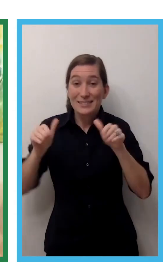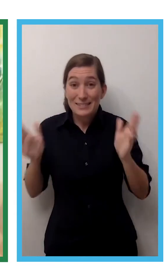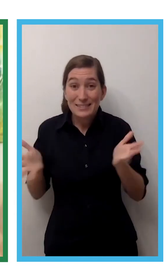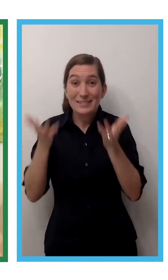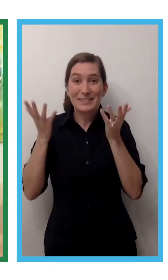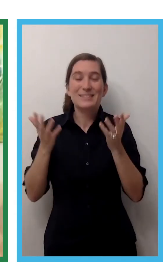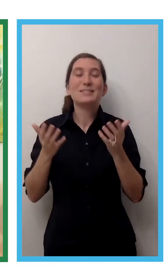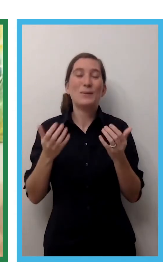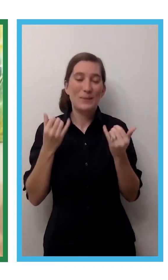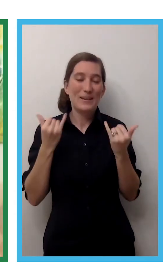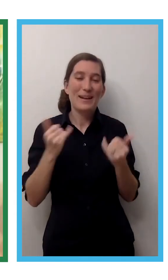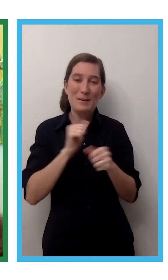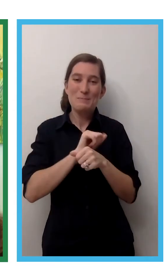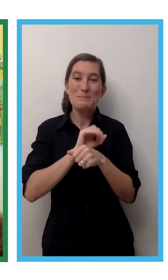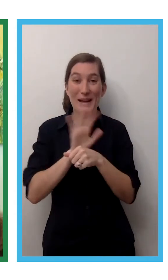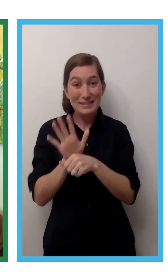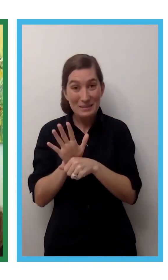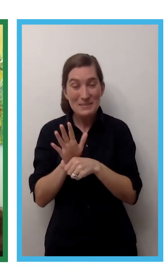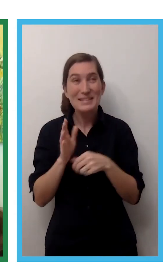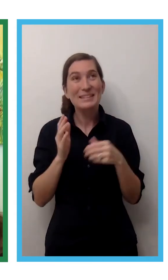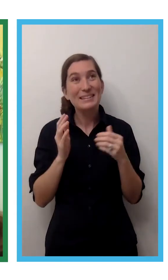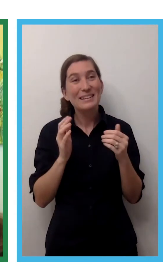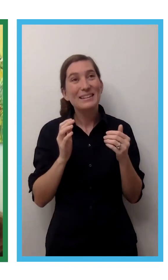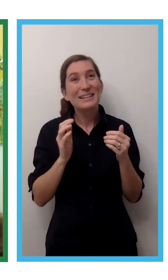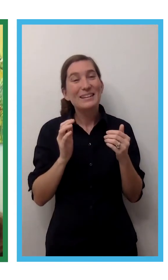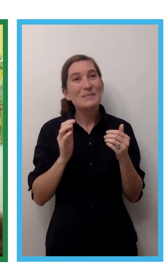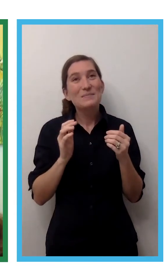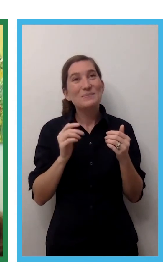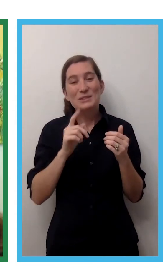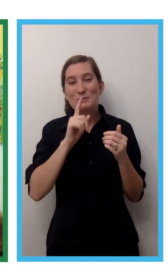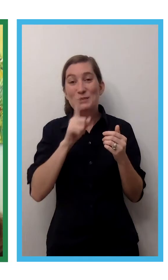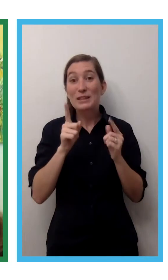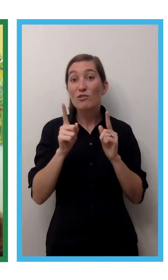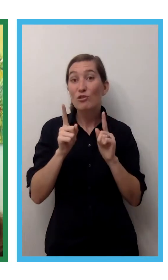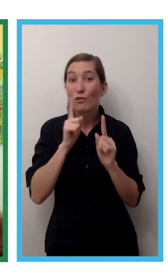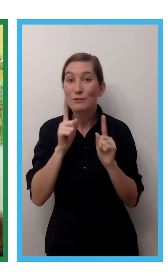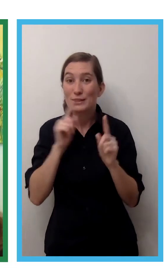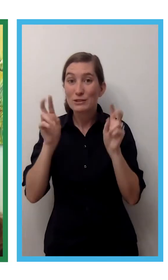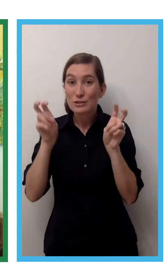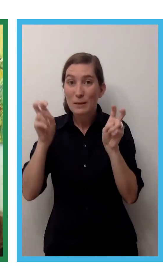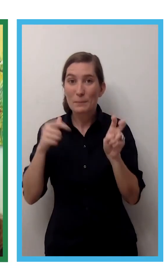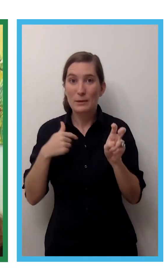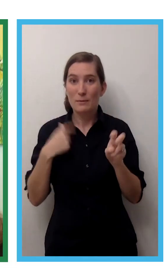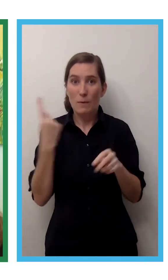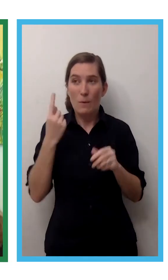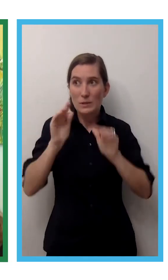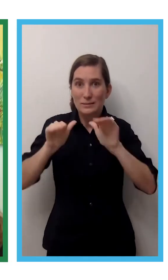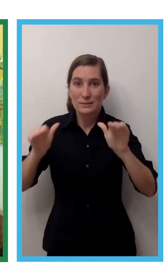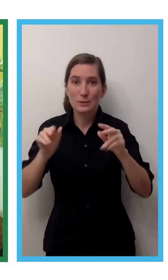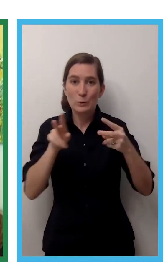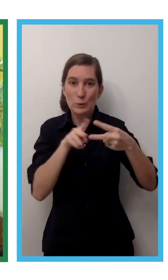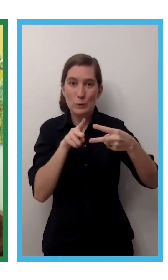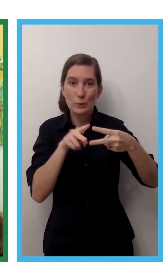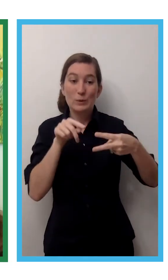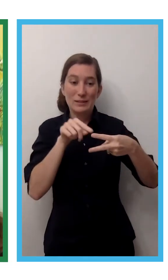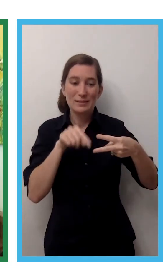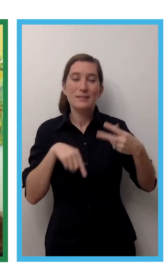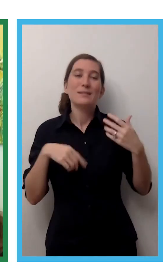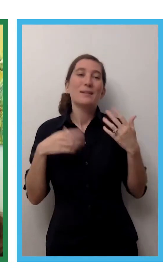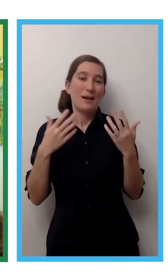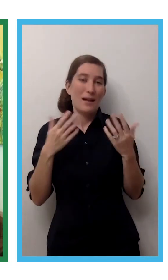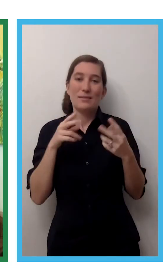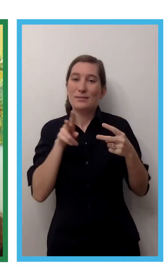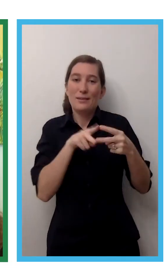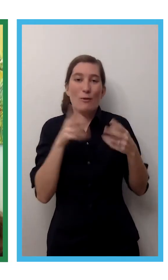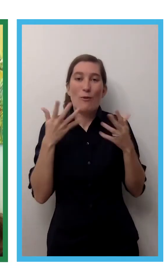know, conversations going on are now like front and center in the news. So between the supply chain impact